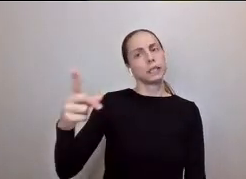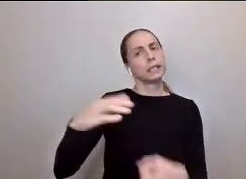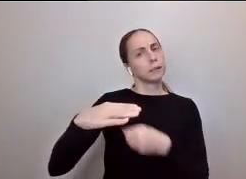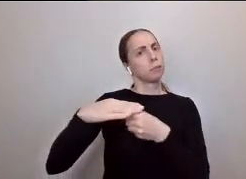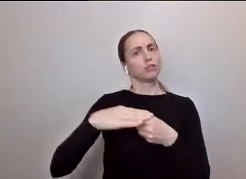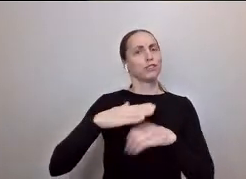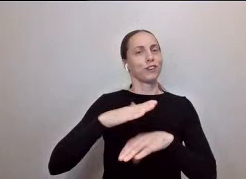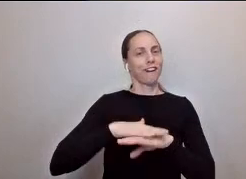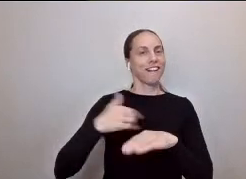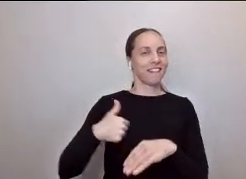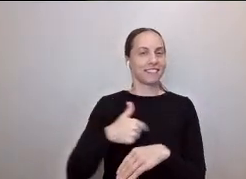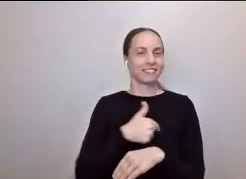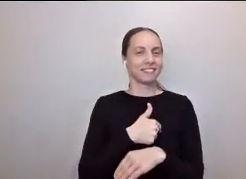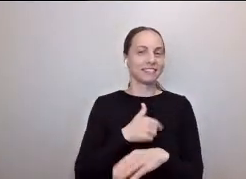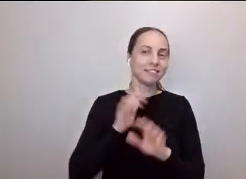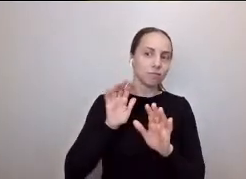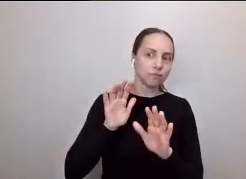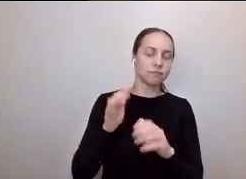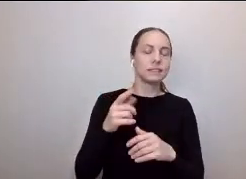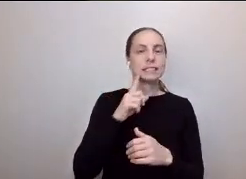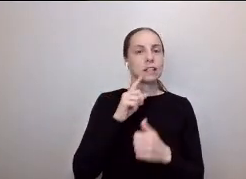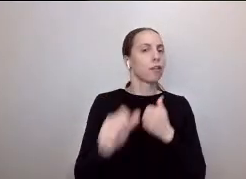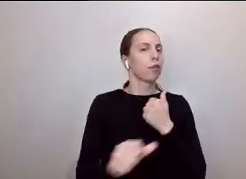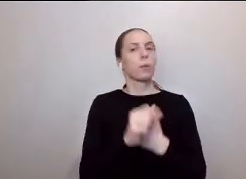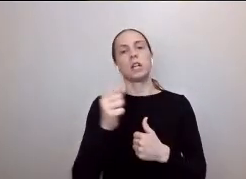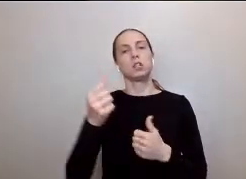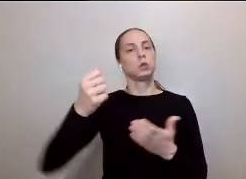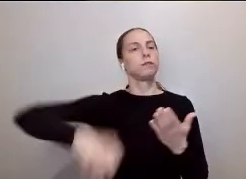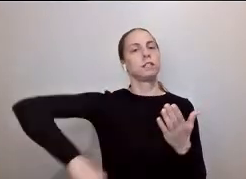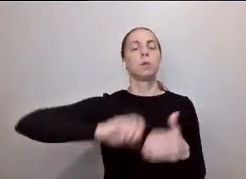threat to veto the entire expenditure budget over this